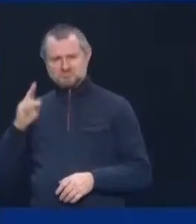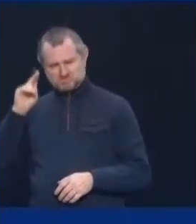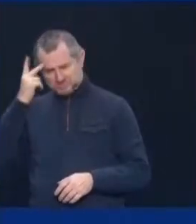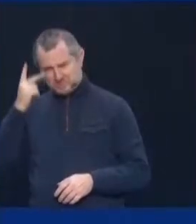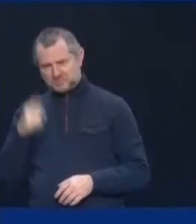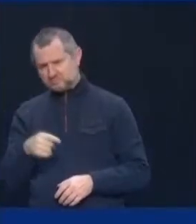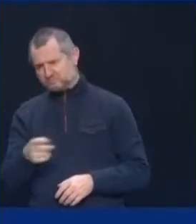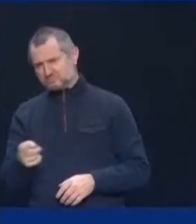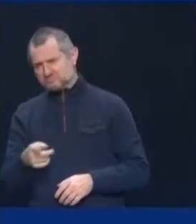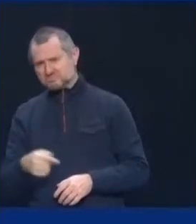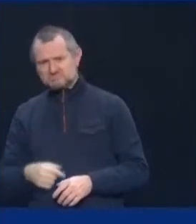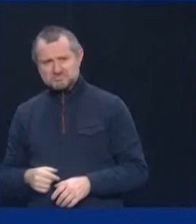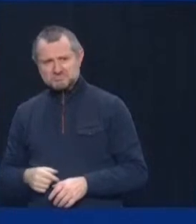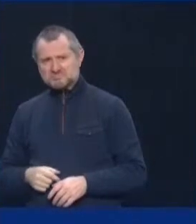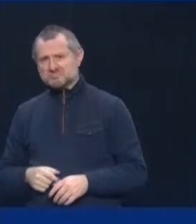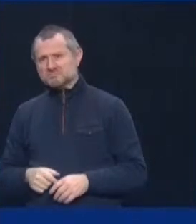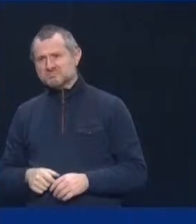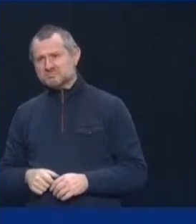And